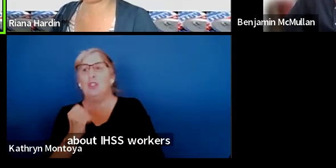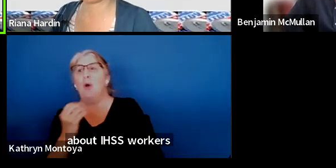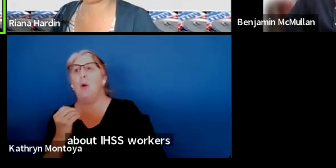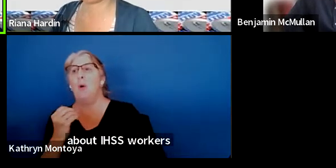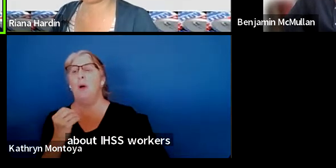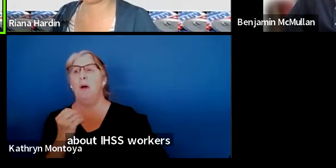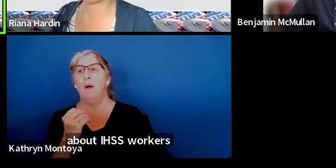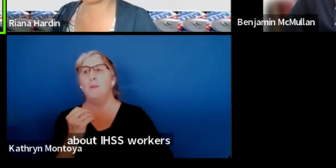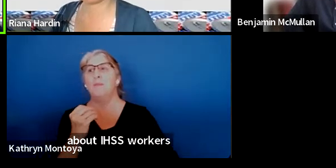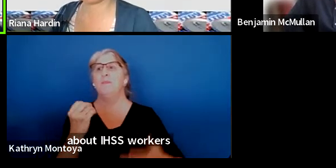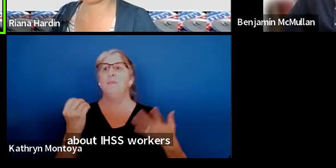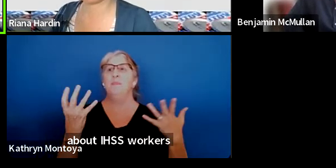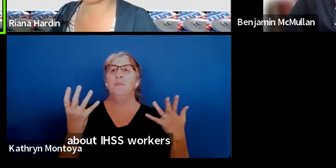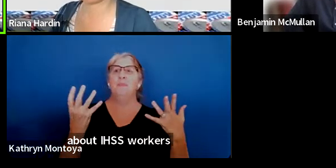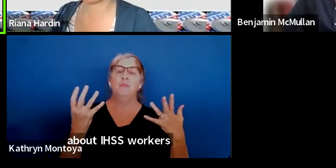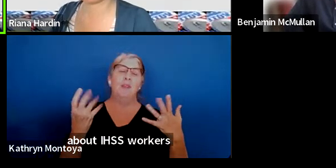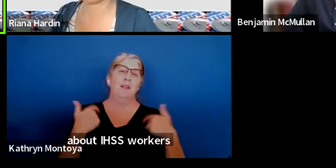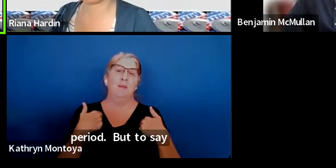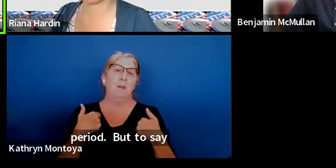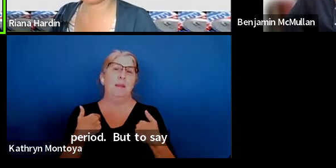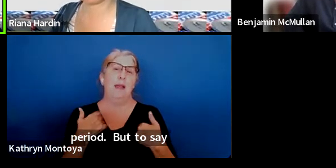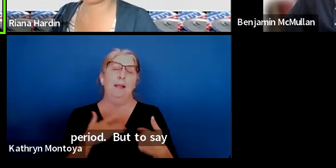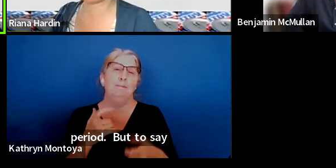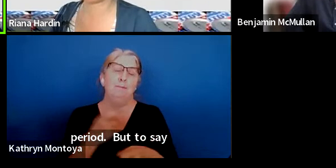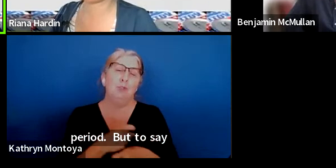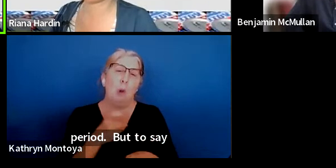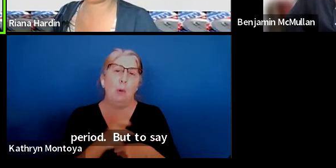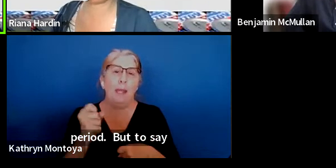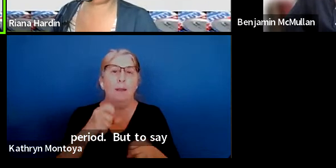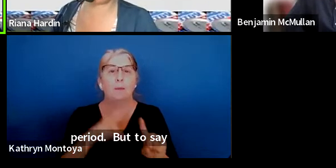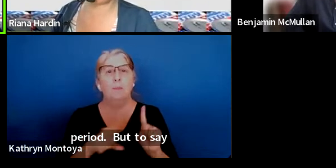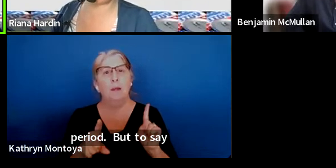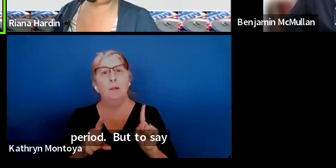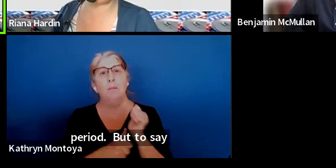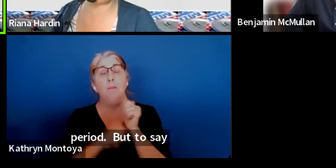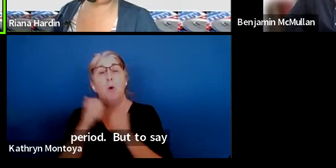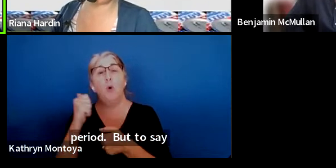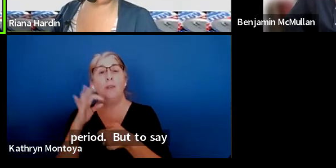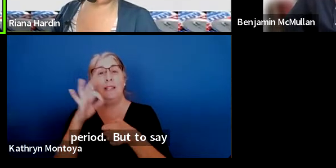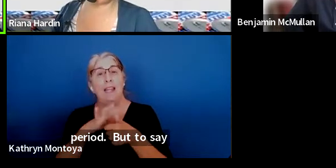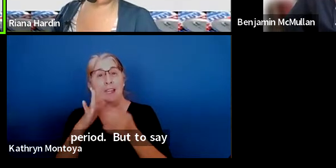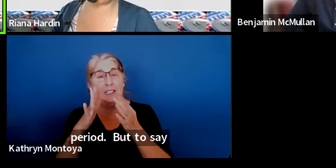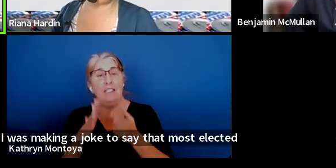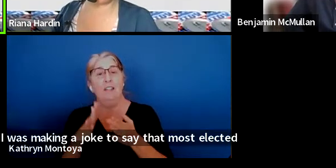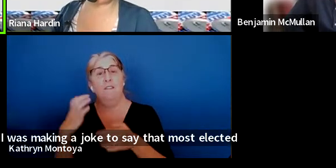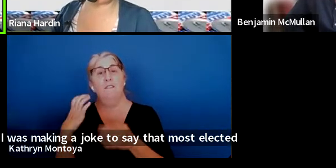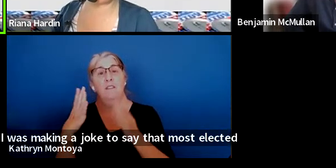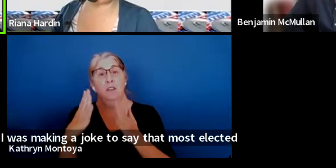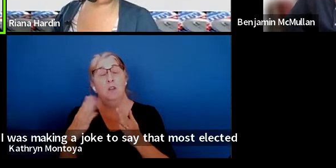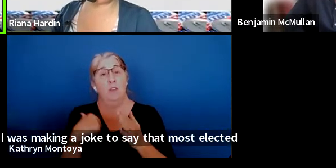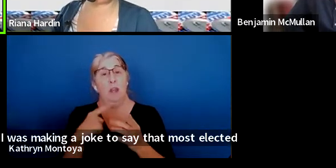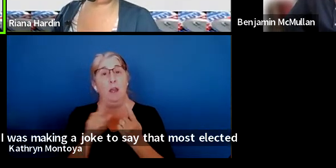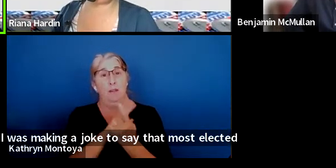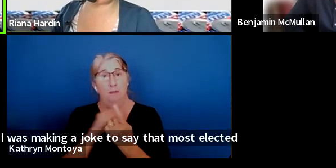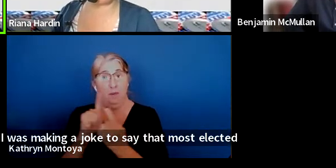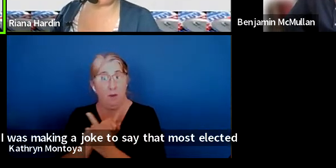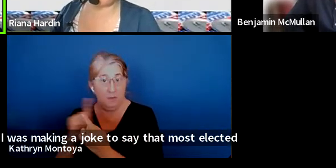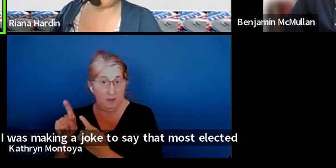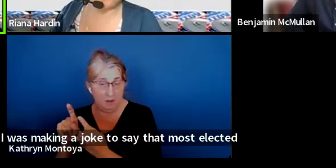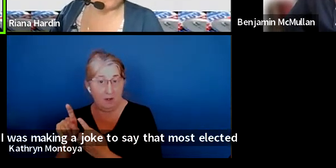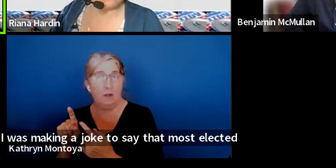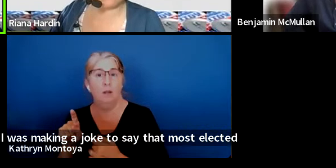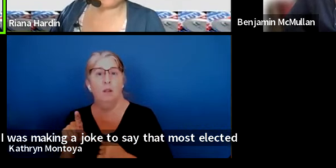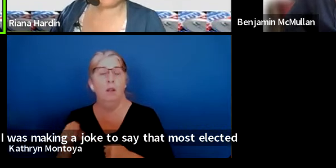but to say that I was making a joke to say that most elected officials that I have come in contact with